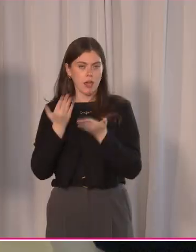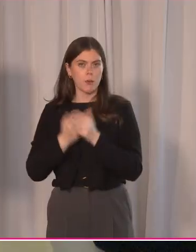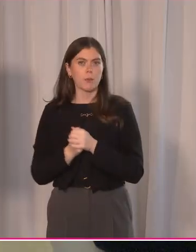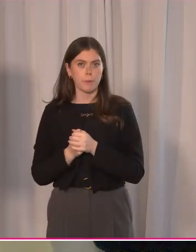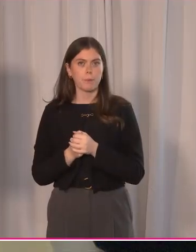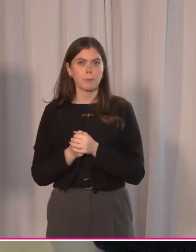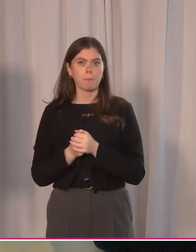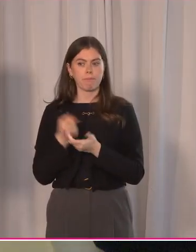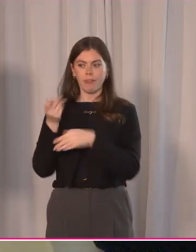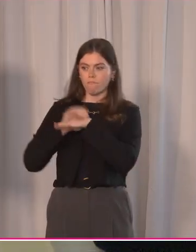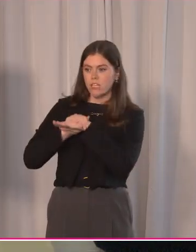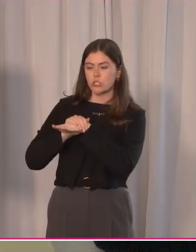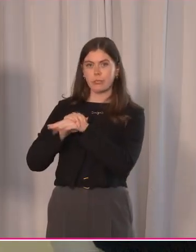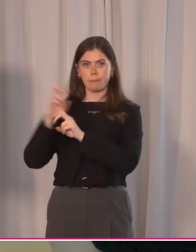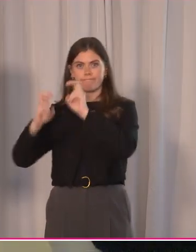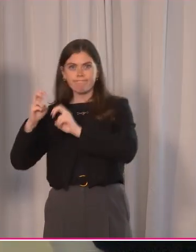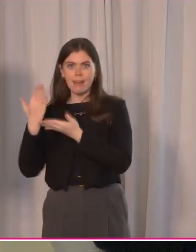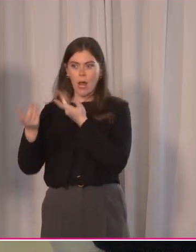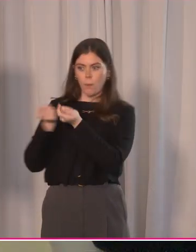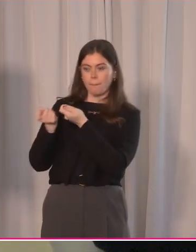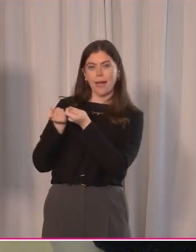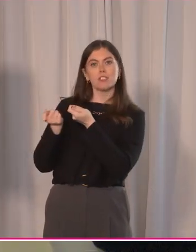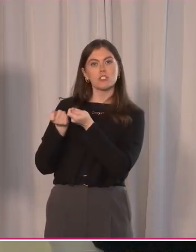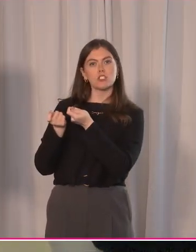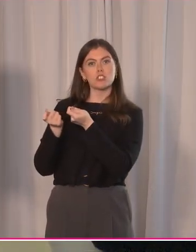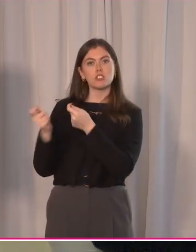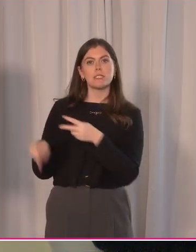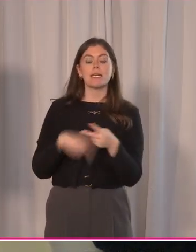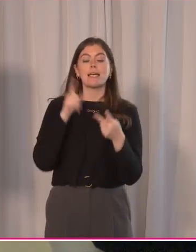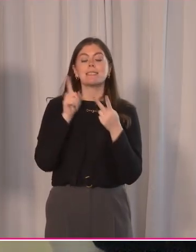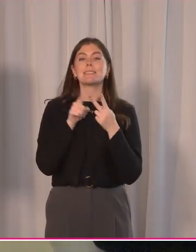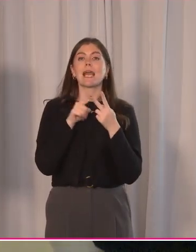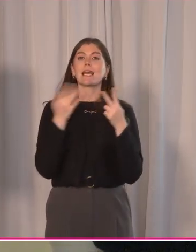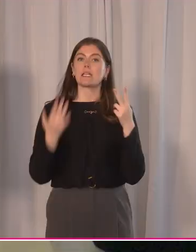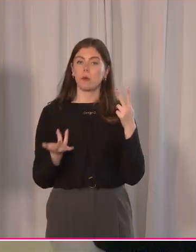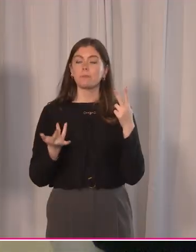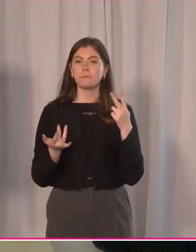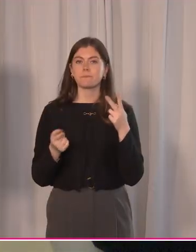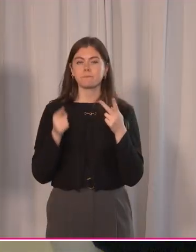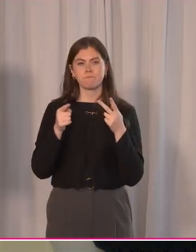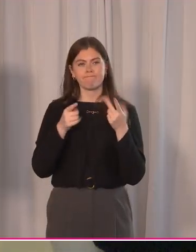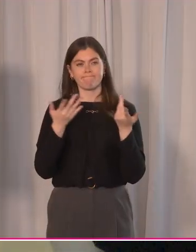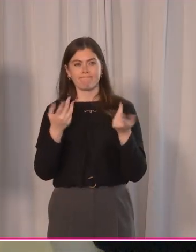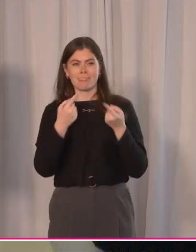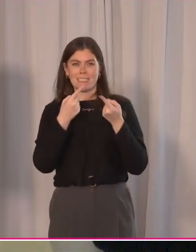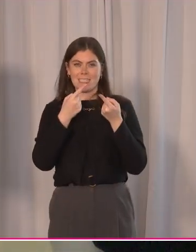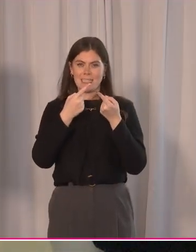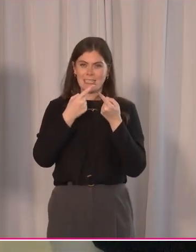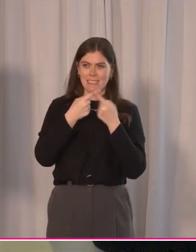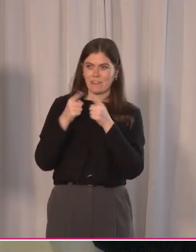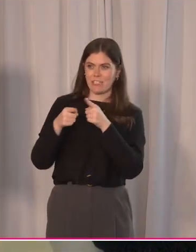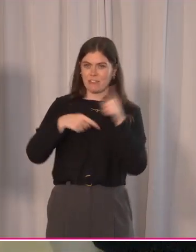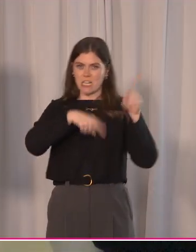the friendships that they have. The second big issue was the dynamics and the benefits of